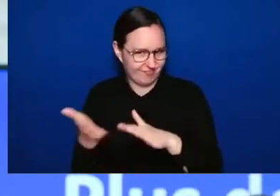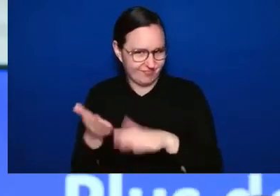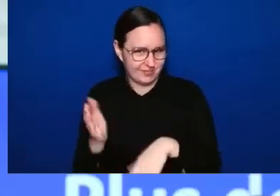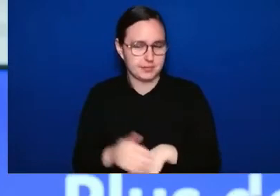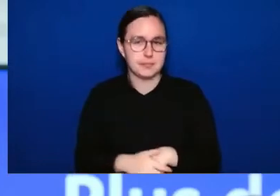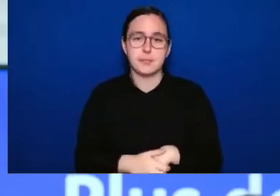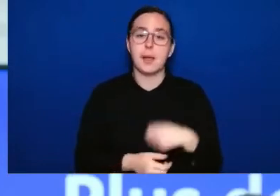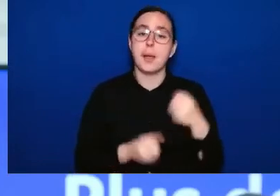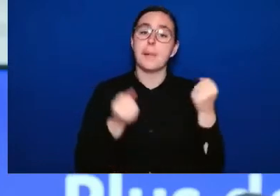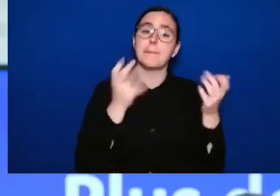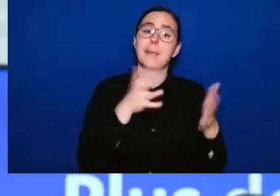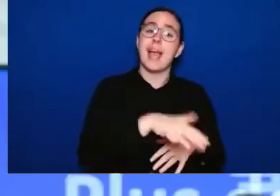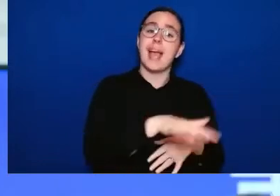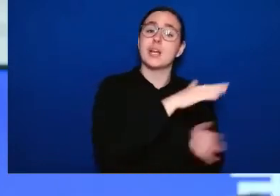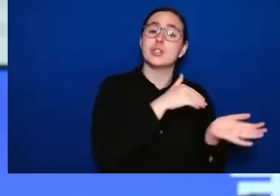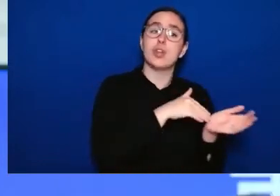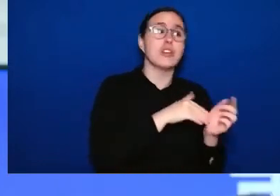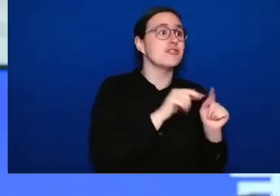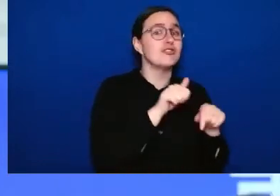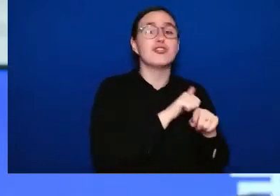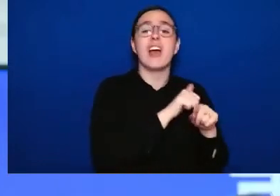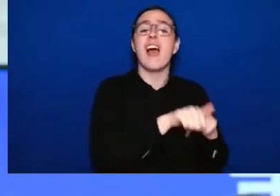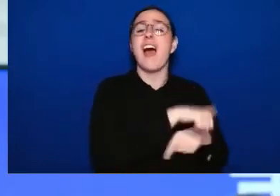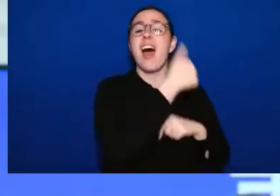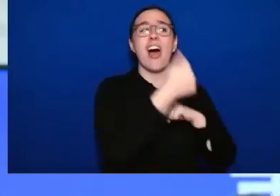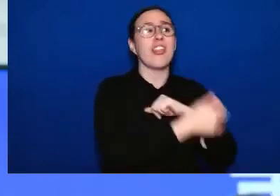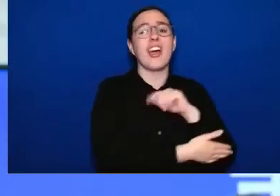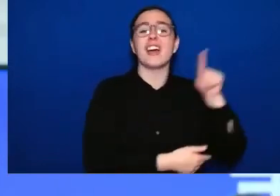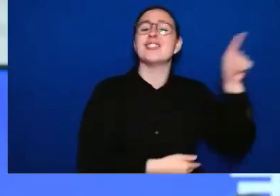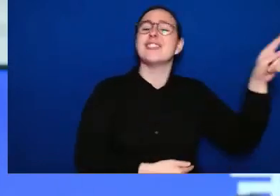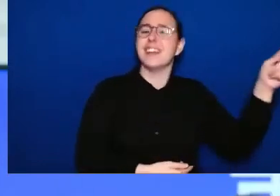lack a pathway to be licensed to practice here.